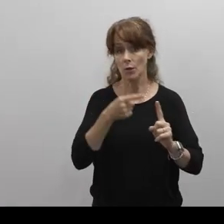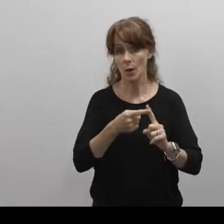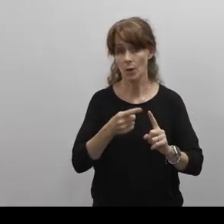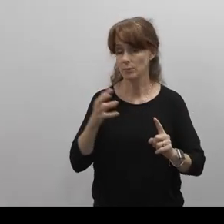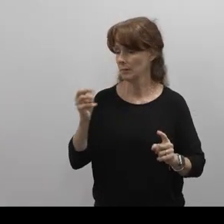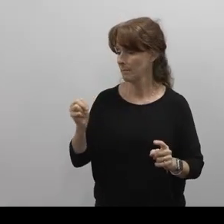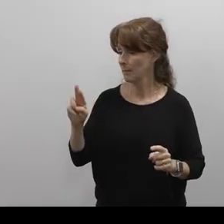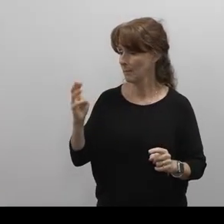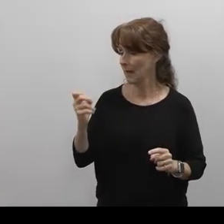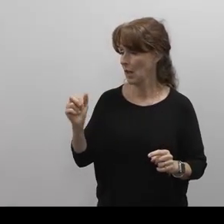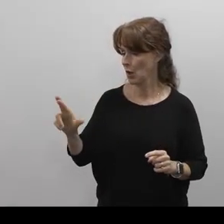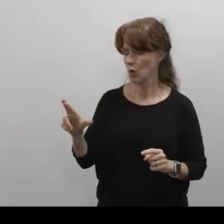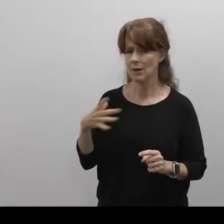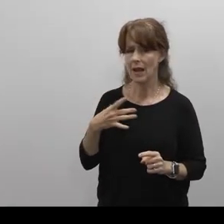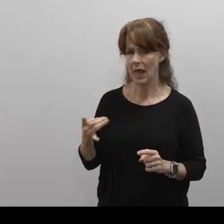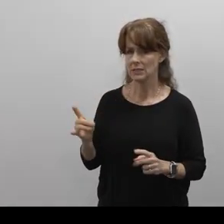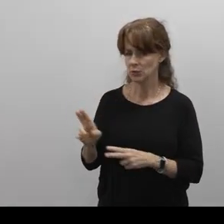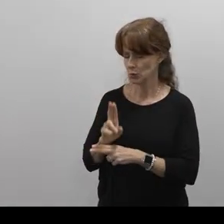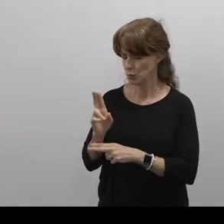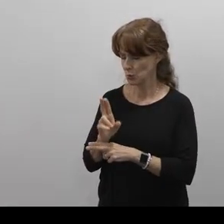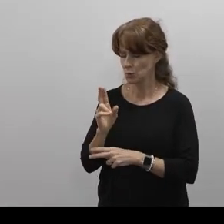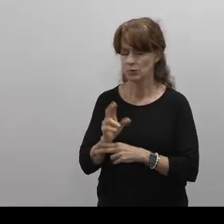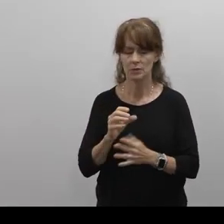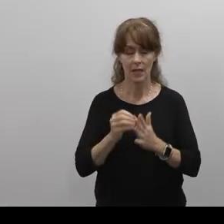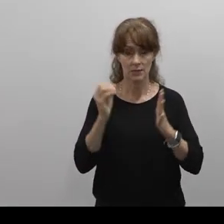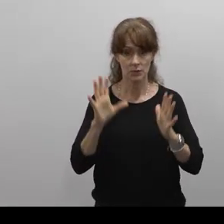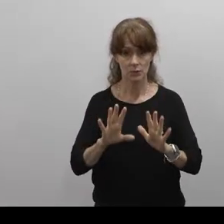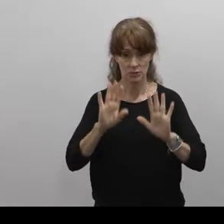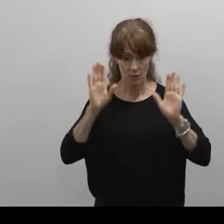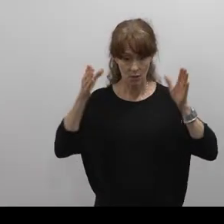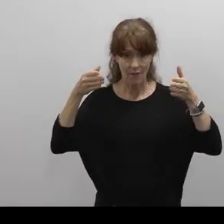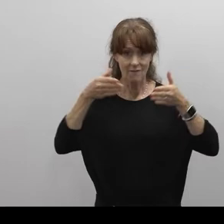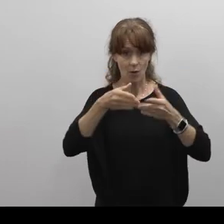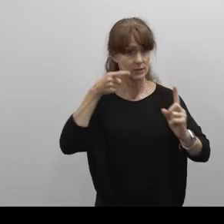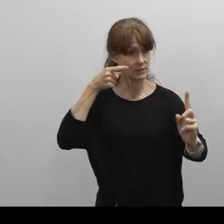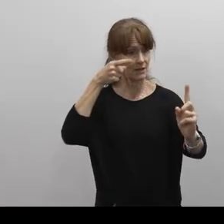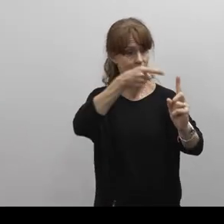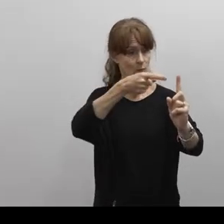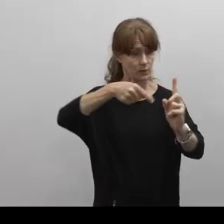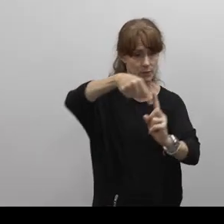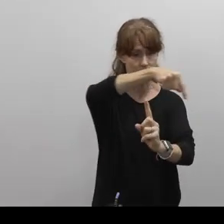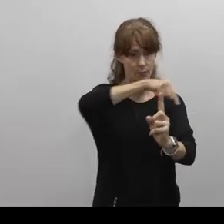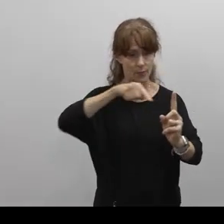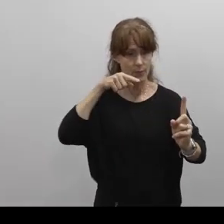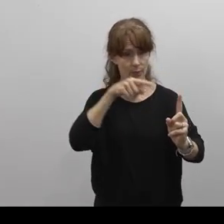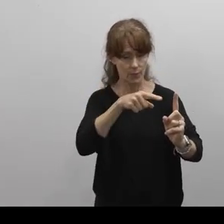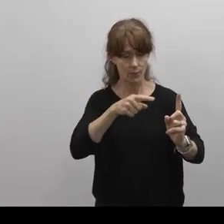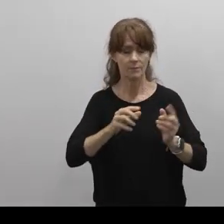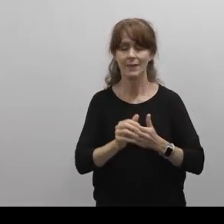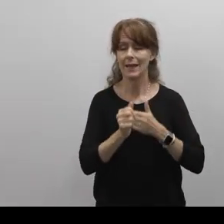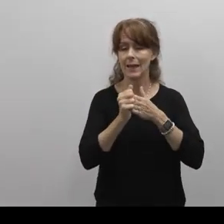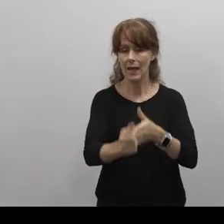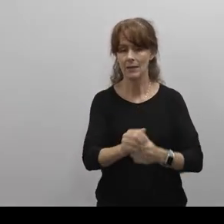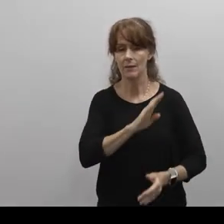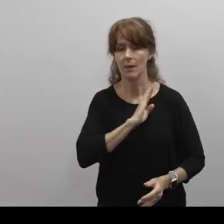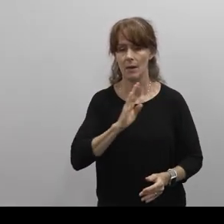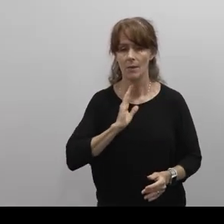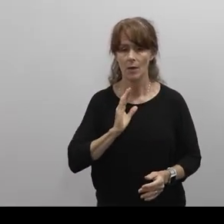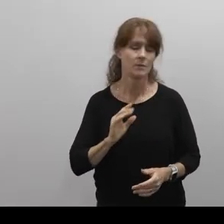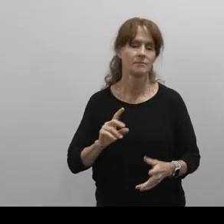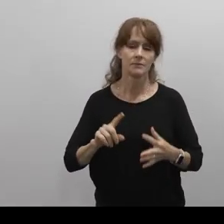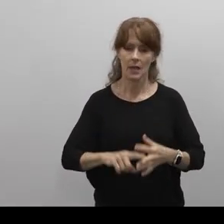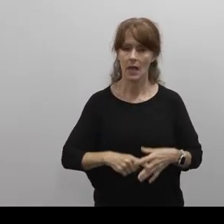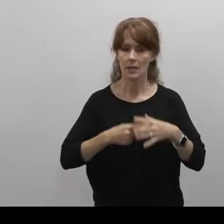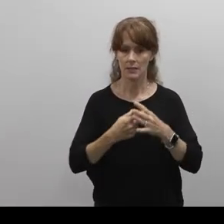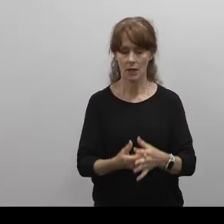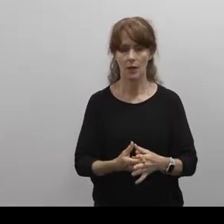likes to call them, and really thinking about students at the focus of those goals. And so with the guidance of the board, I led off with